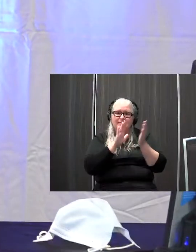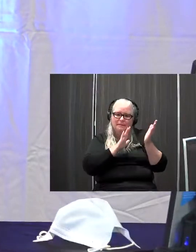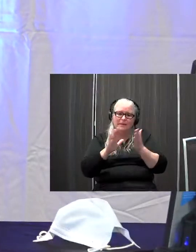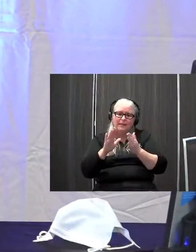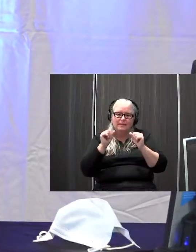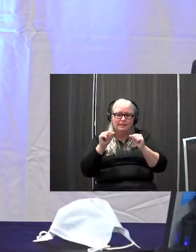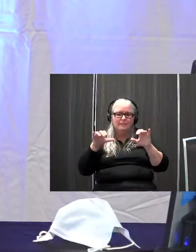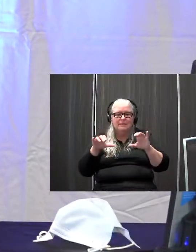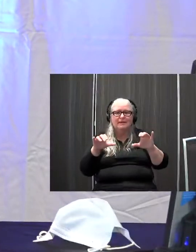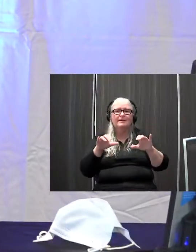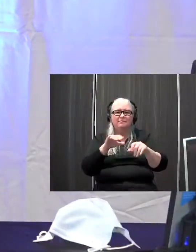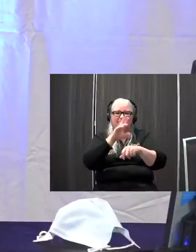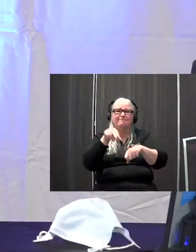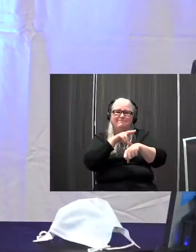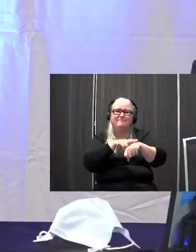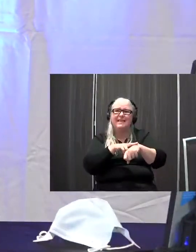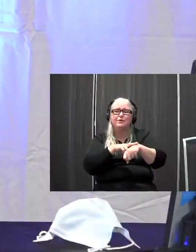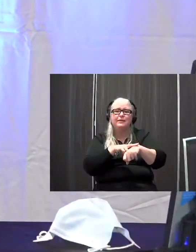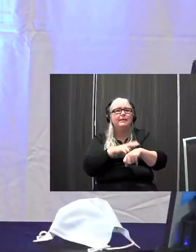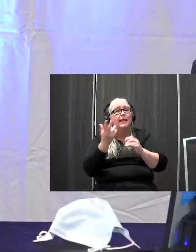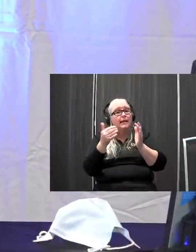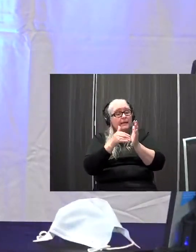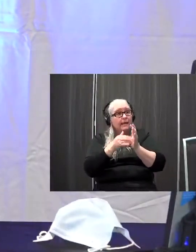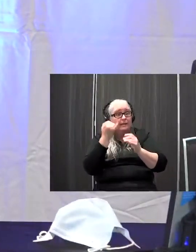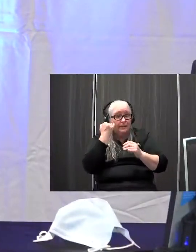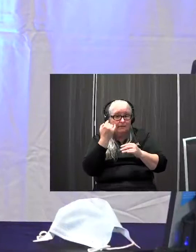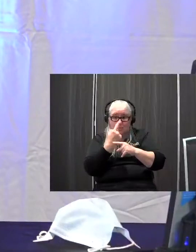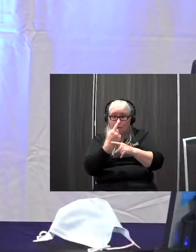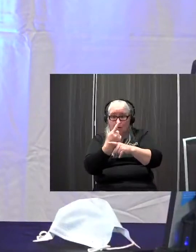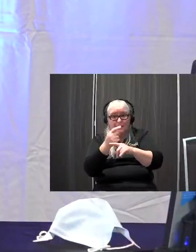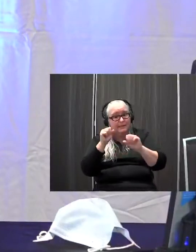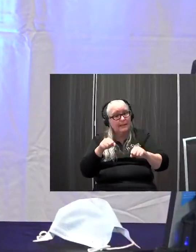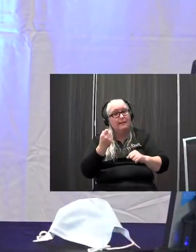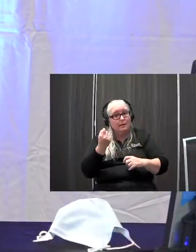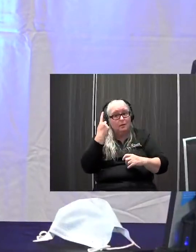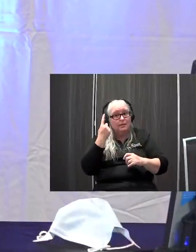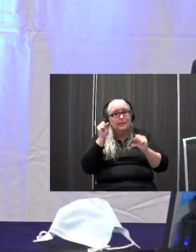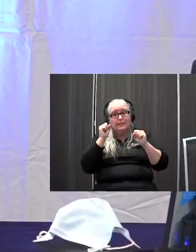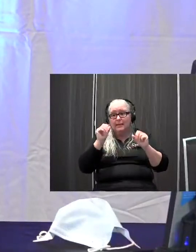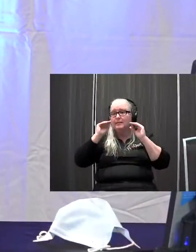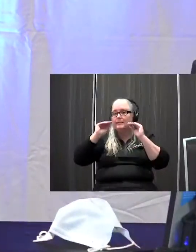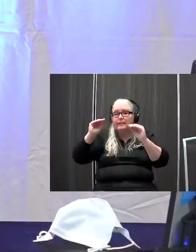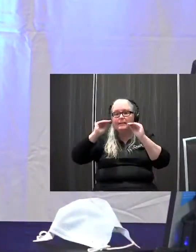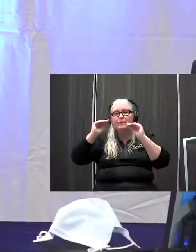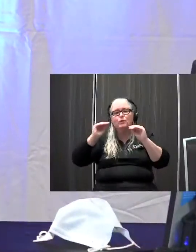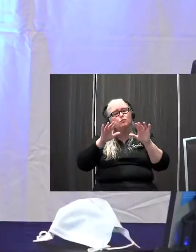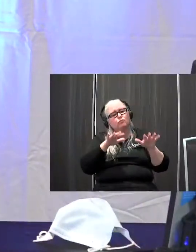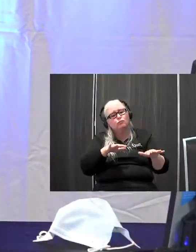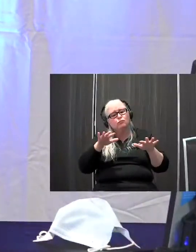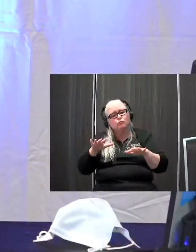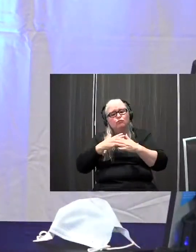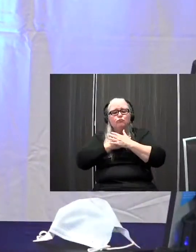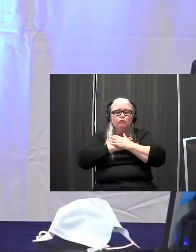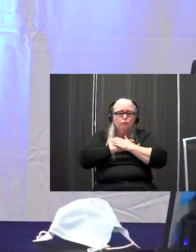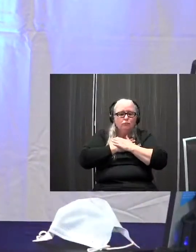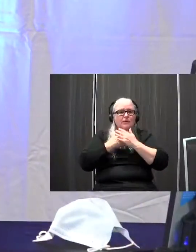naturally. Again, this is a place where if it's appropriate and the person can understand it, we can teach some relaxation strategies too, and sort of embed those